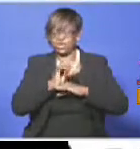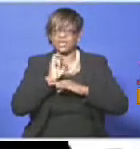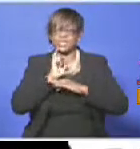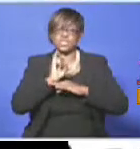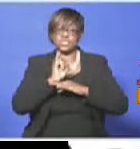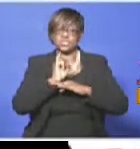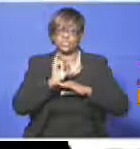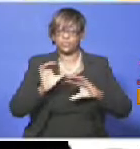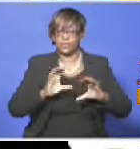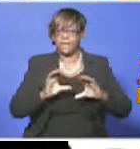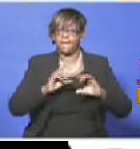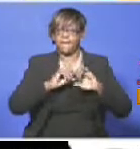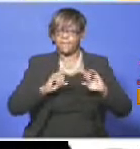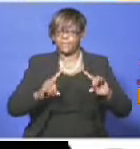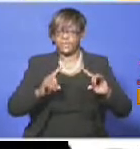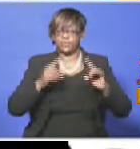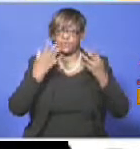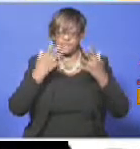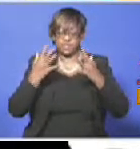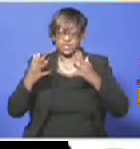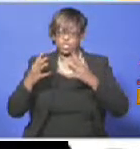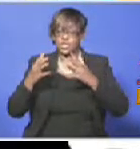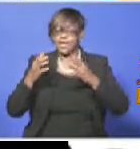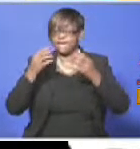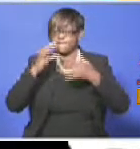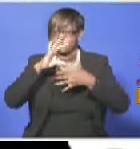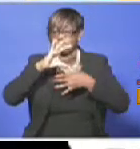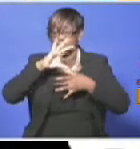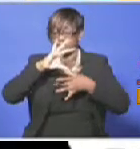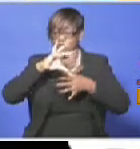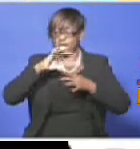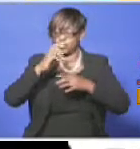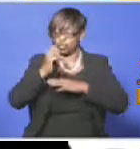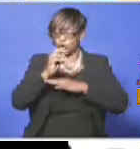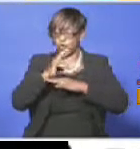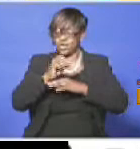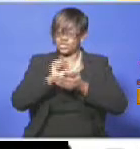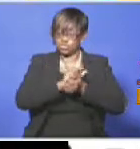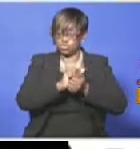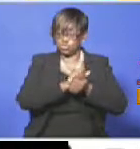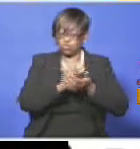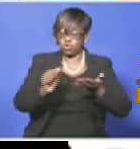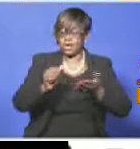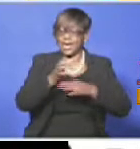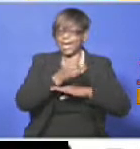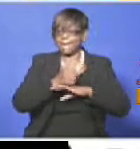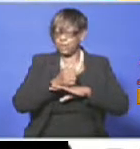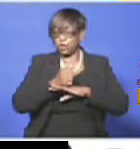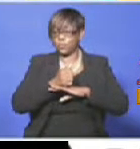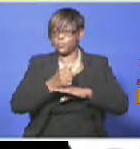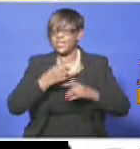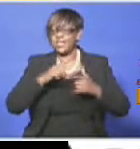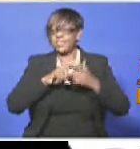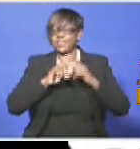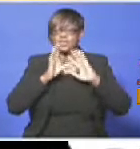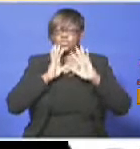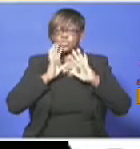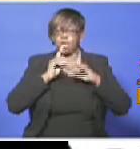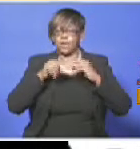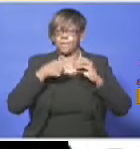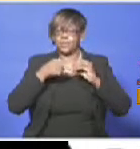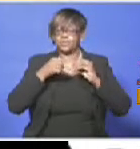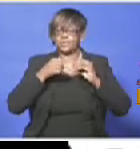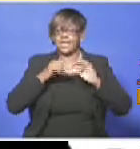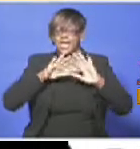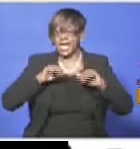just days after Category 5 Hurricane Dorian struck Grand Bahama and Abaco. He appealed to the world to treat the global